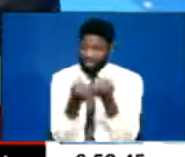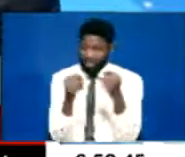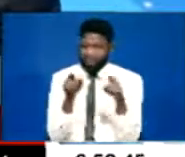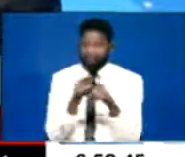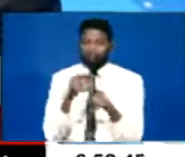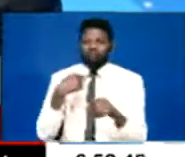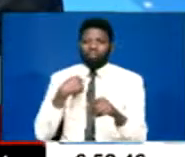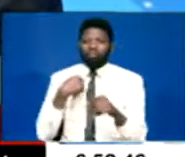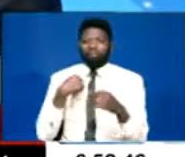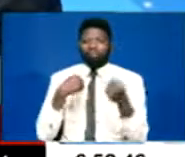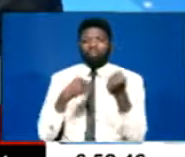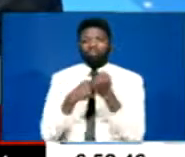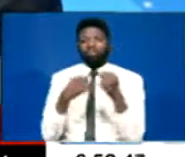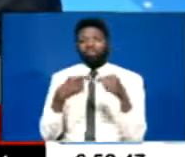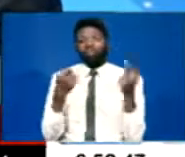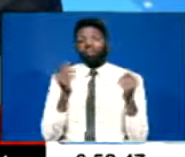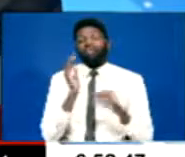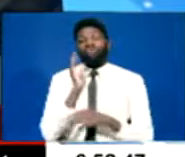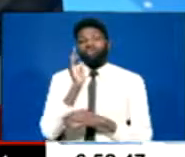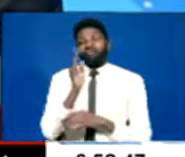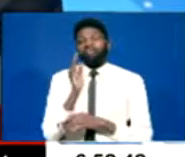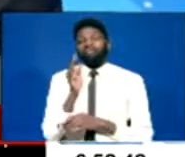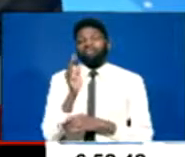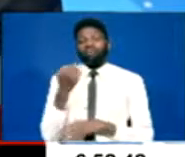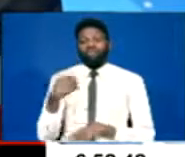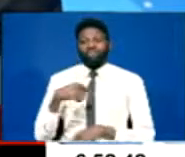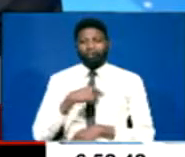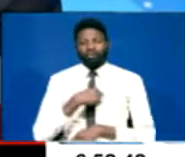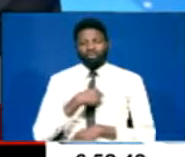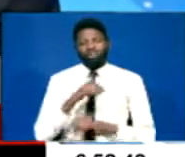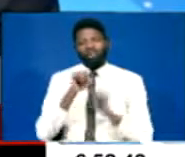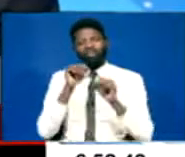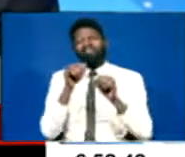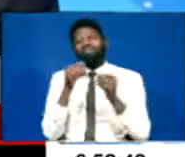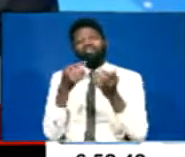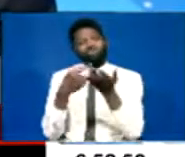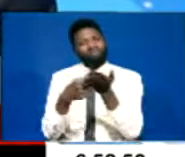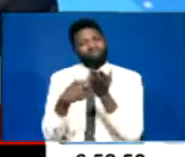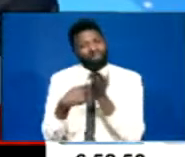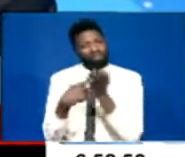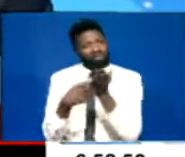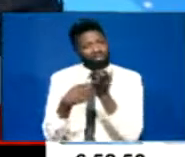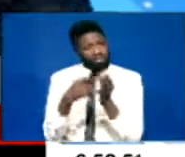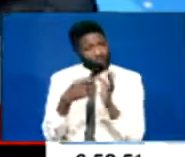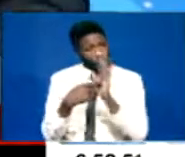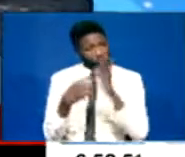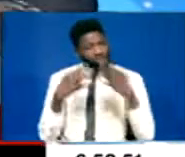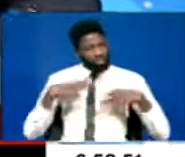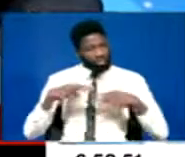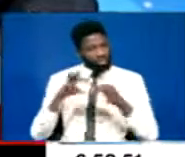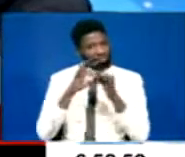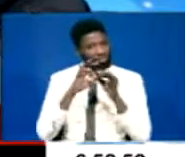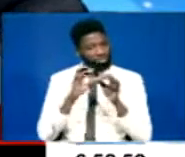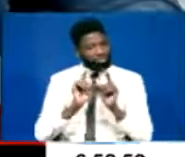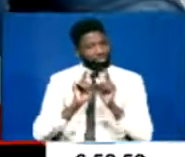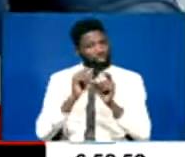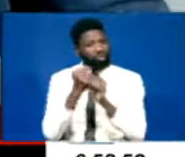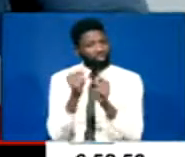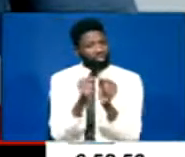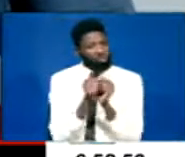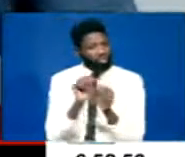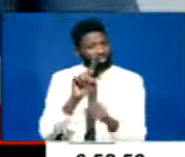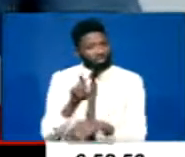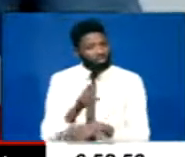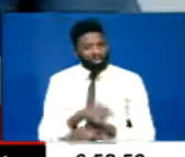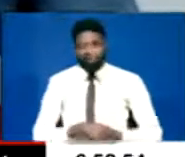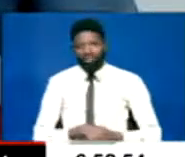That doesn't really paint a picture of people walking the same path, does it? Yeah. You know, first of all,